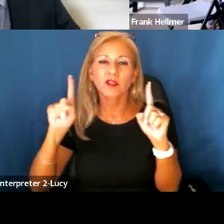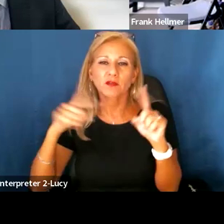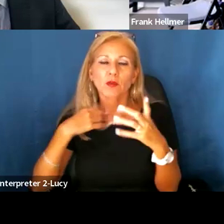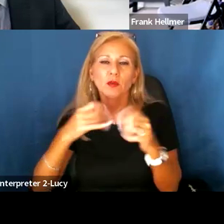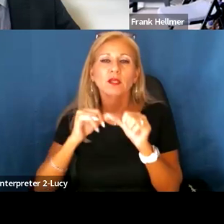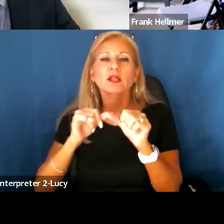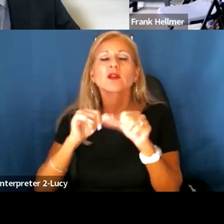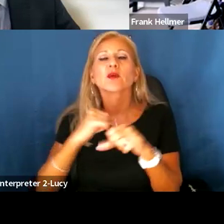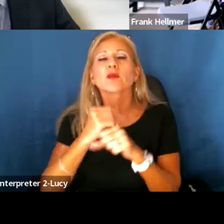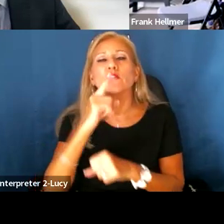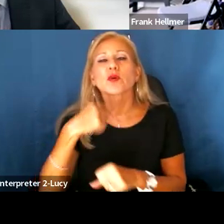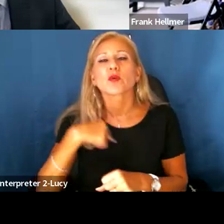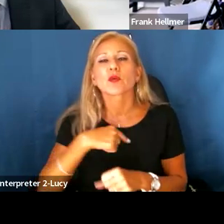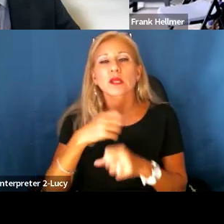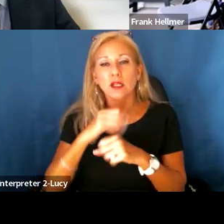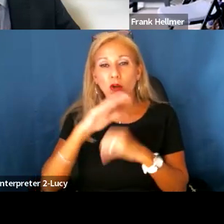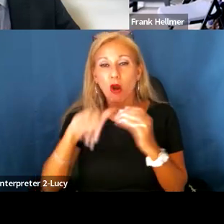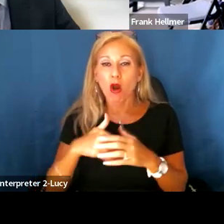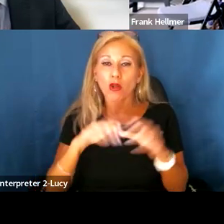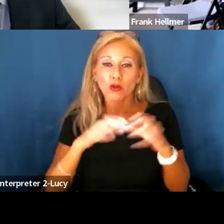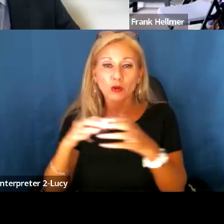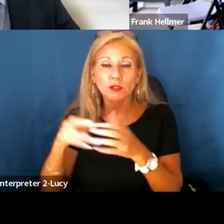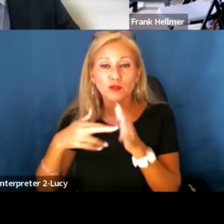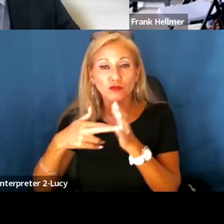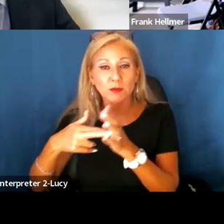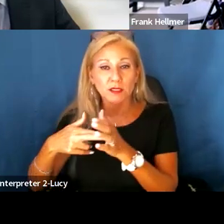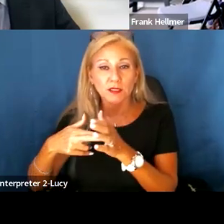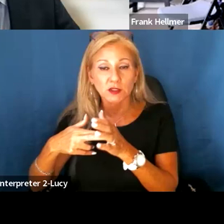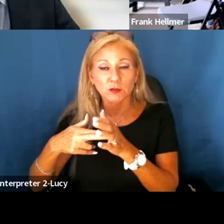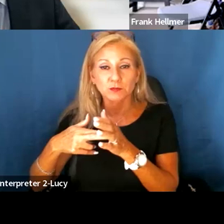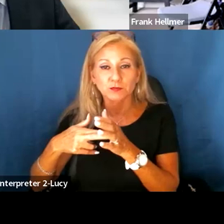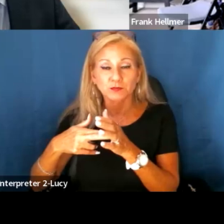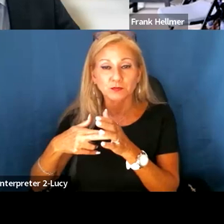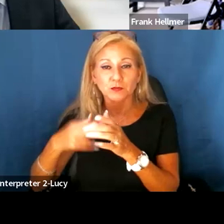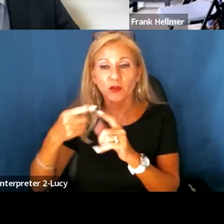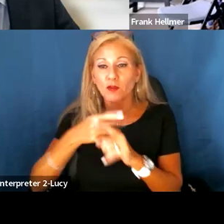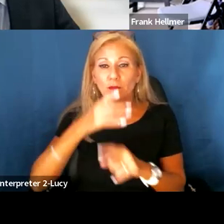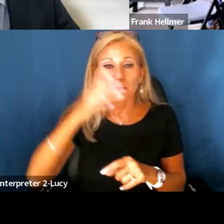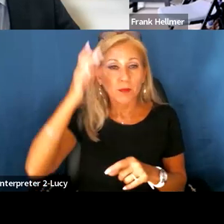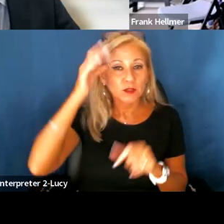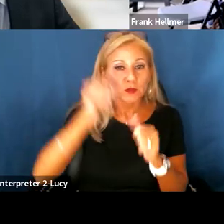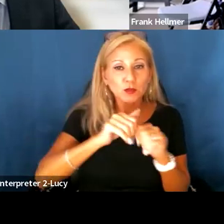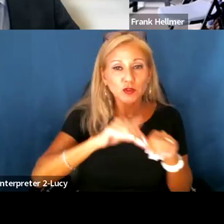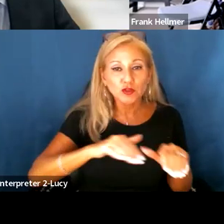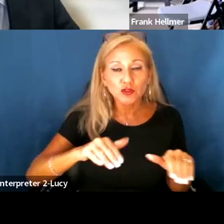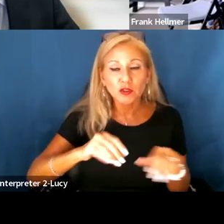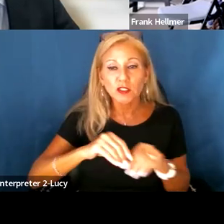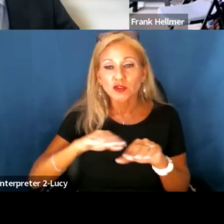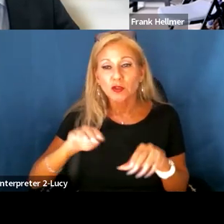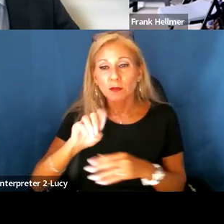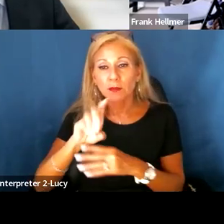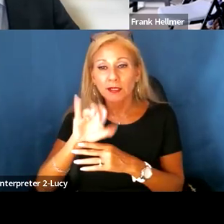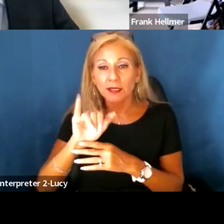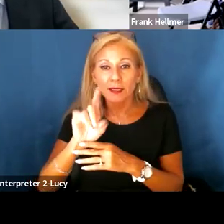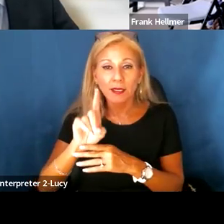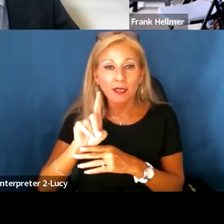to continue to make sure we get all groups represented on that, from parents with children in our Children's Medicaid